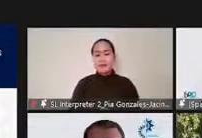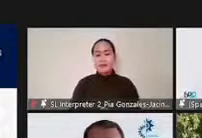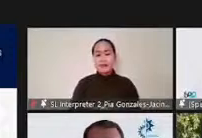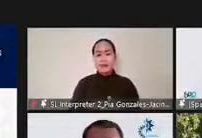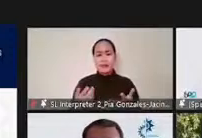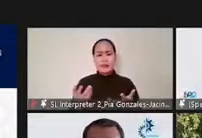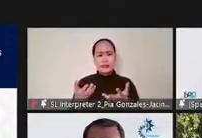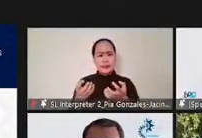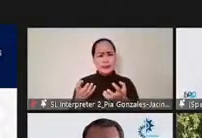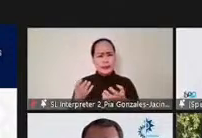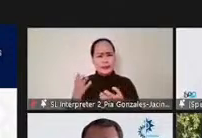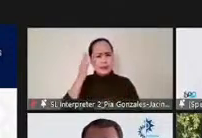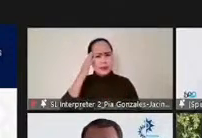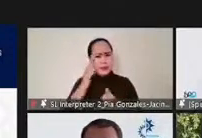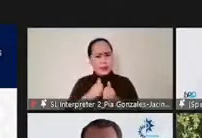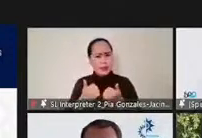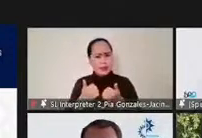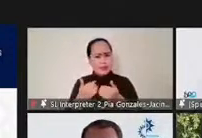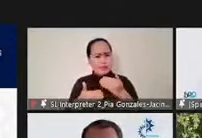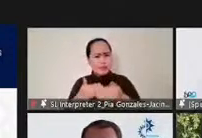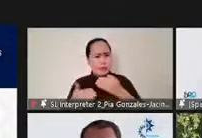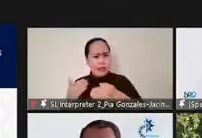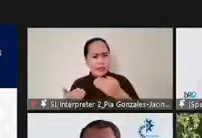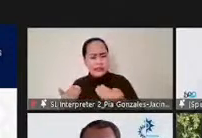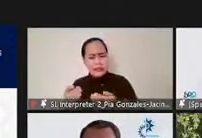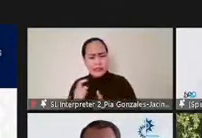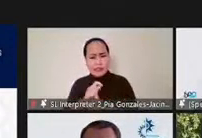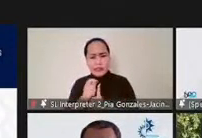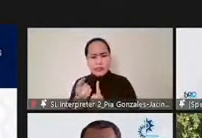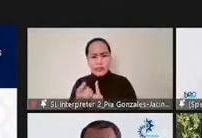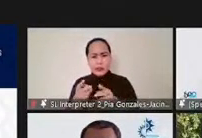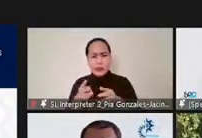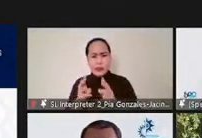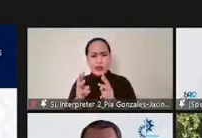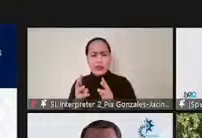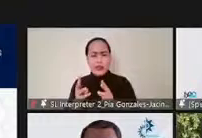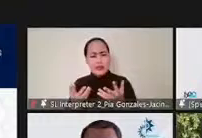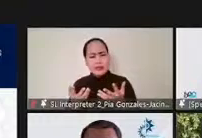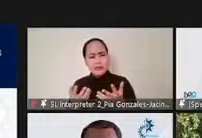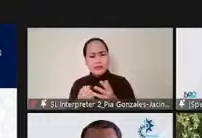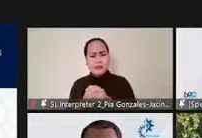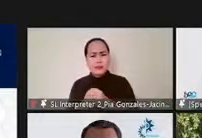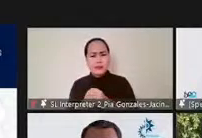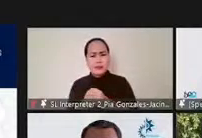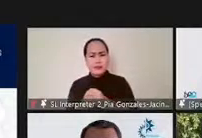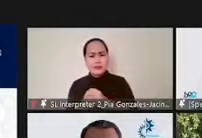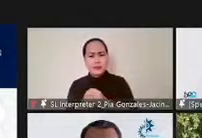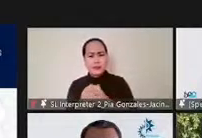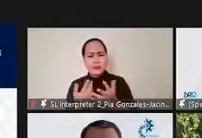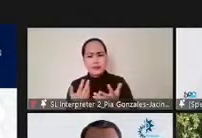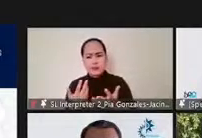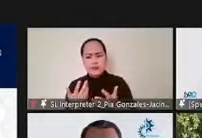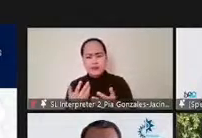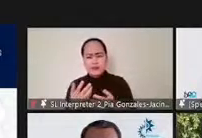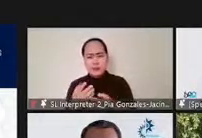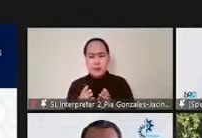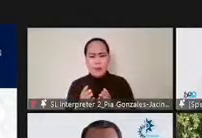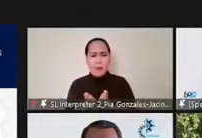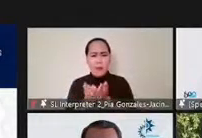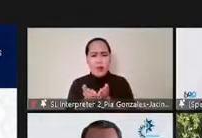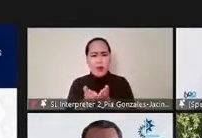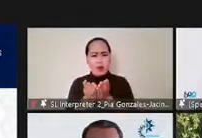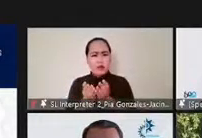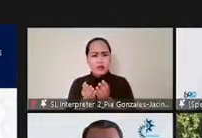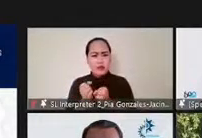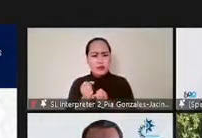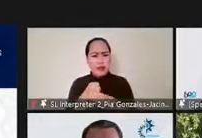the process. They're using the traditional way of boat building, and they're using patok, which